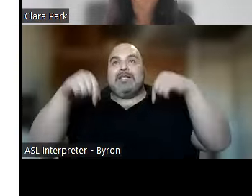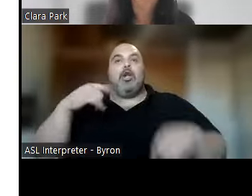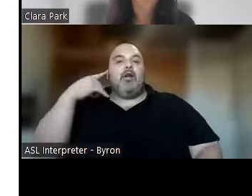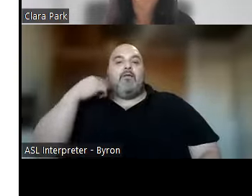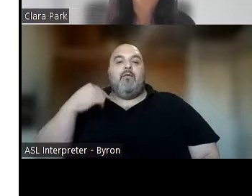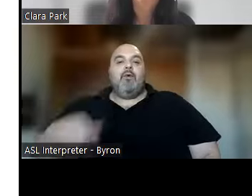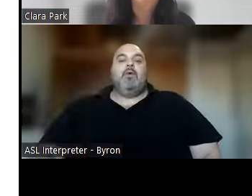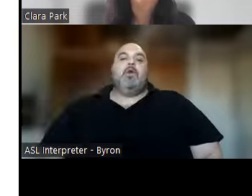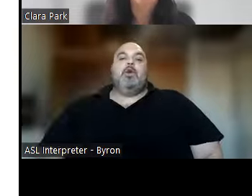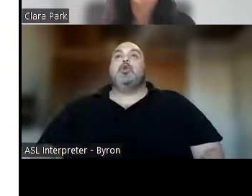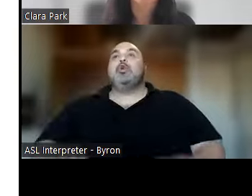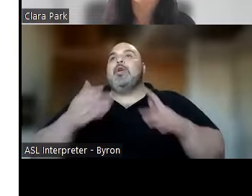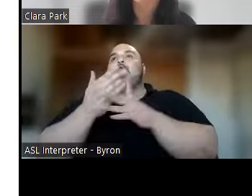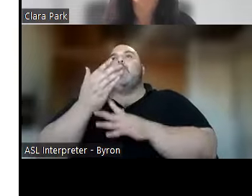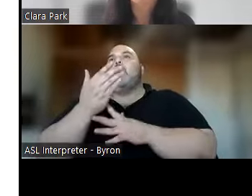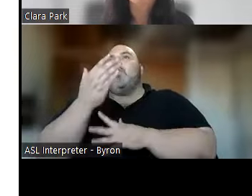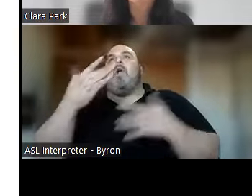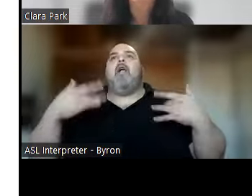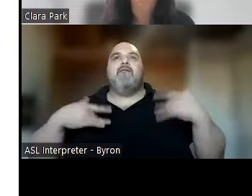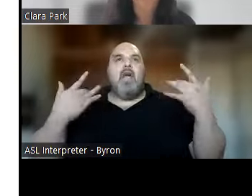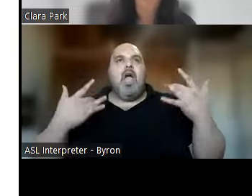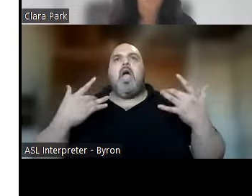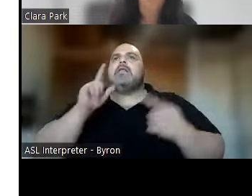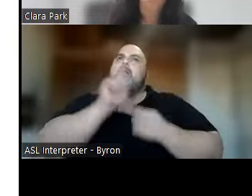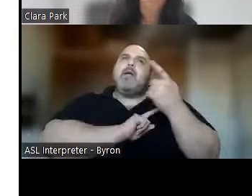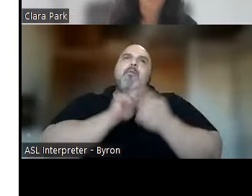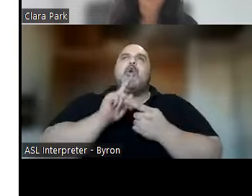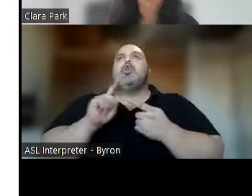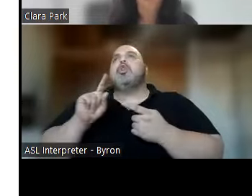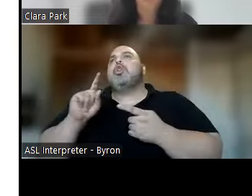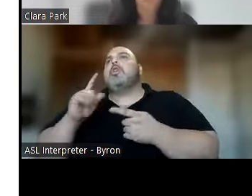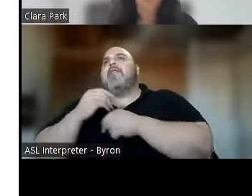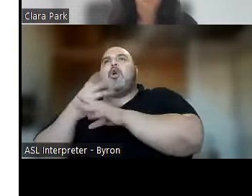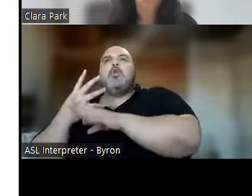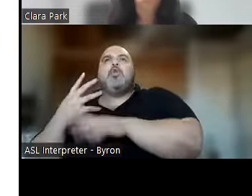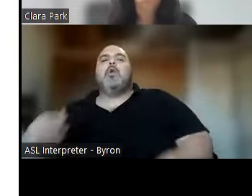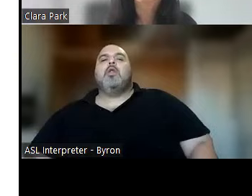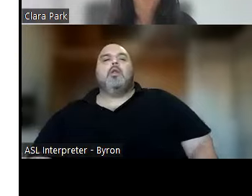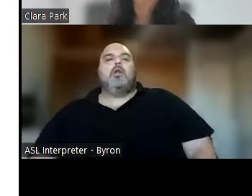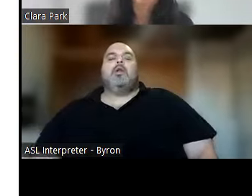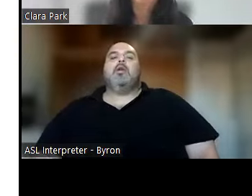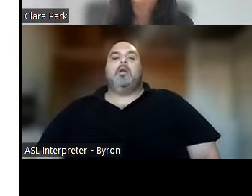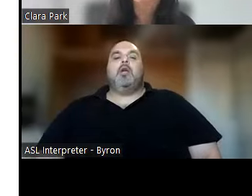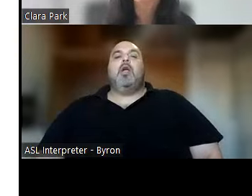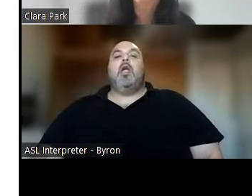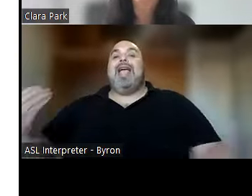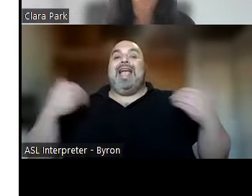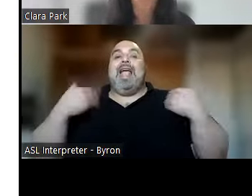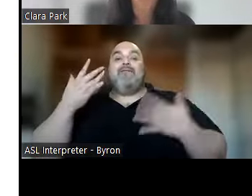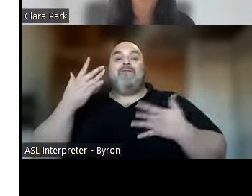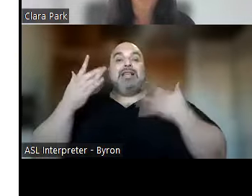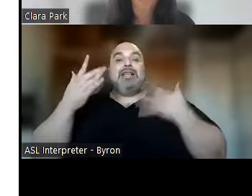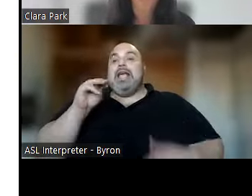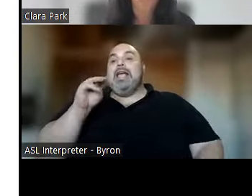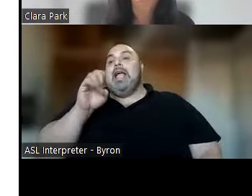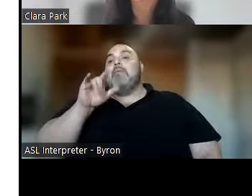this through a lot of different events, in person as well as virtual events. And then we have a very exciting media campaign that's